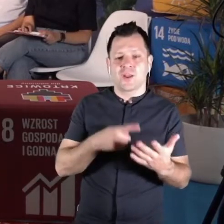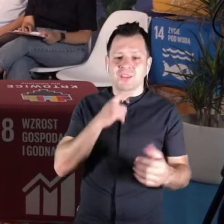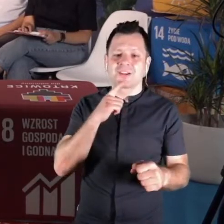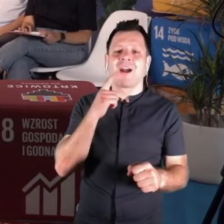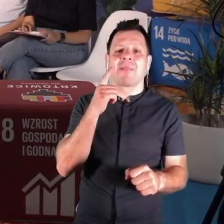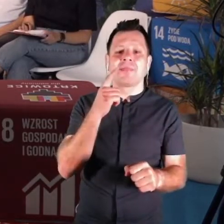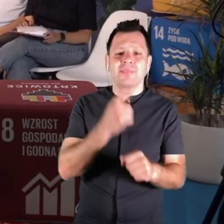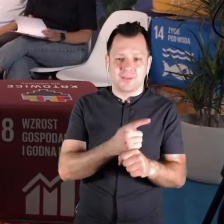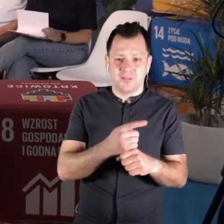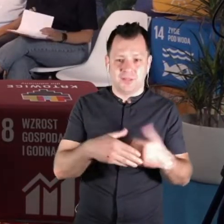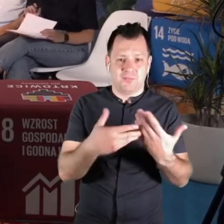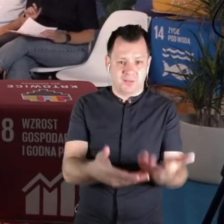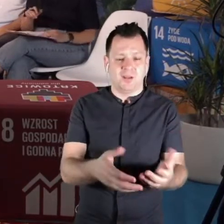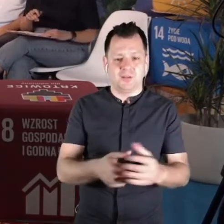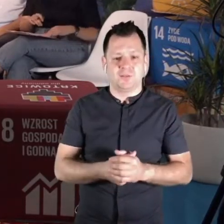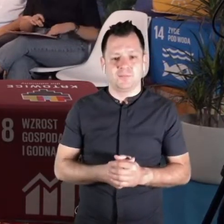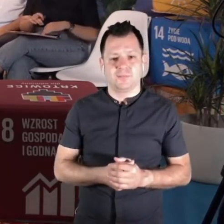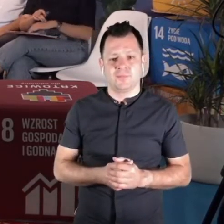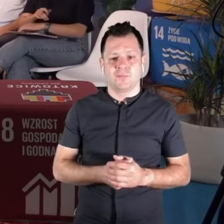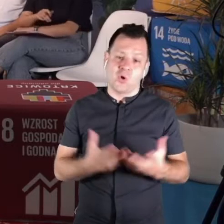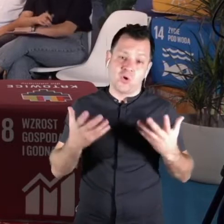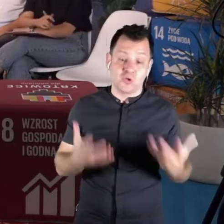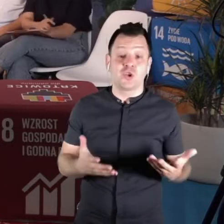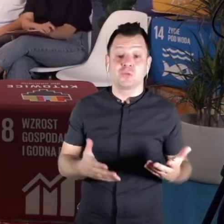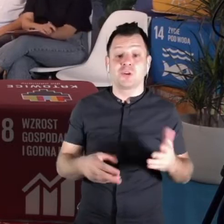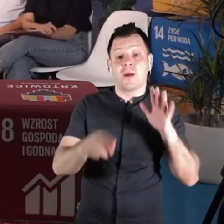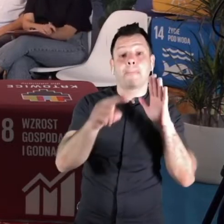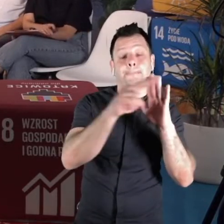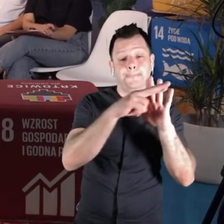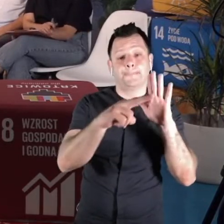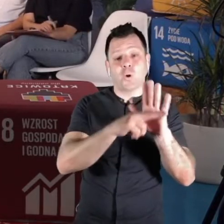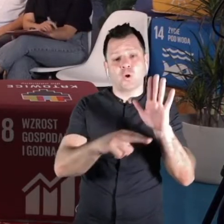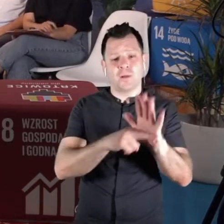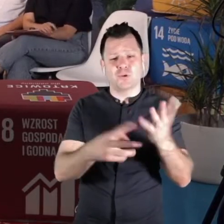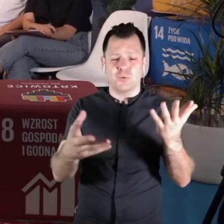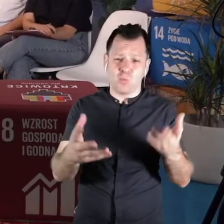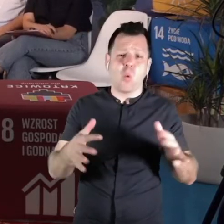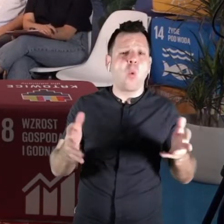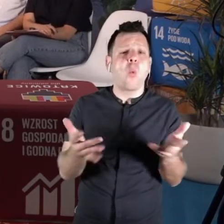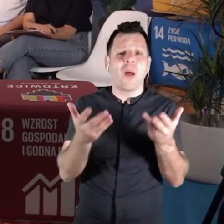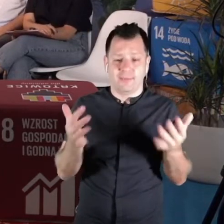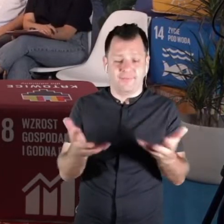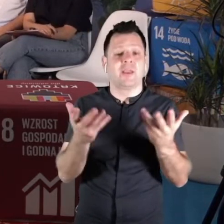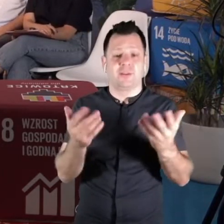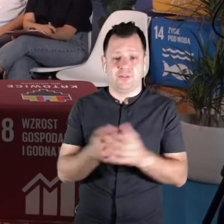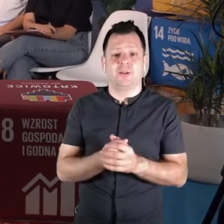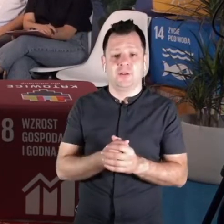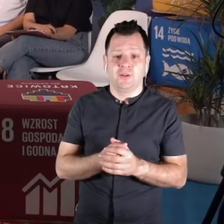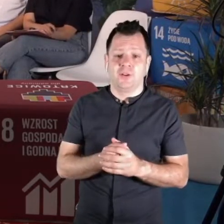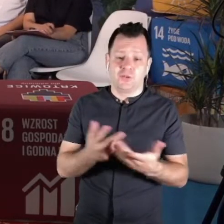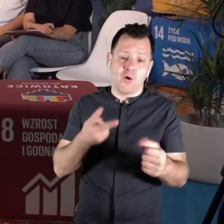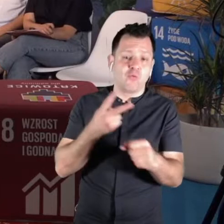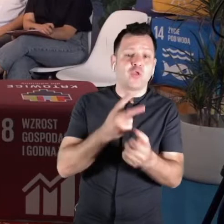more familiar for those city officials. And